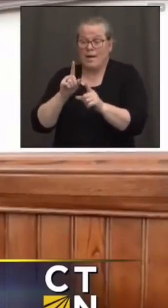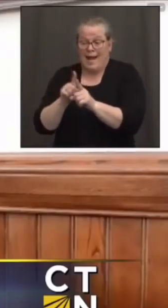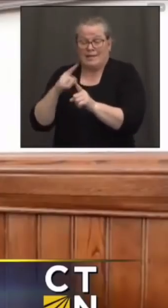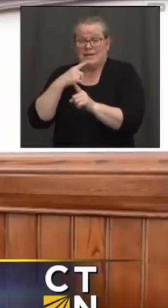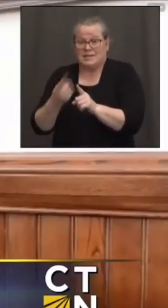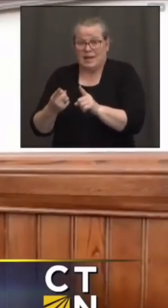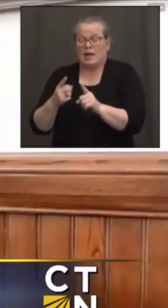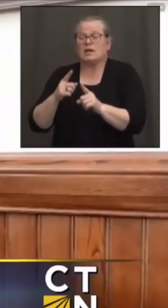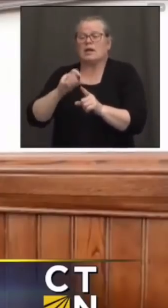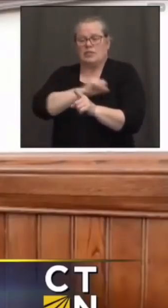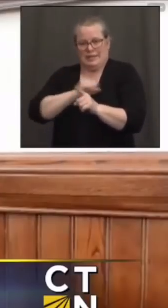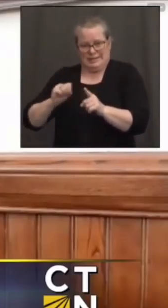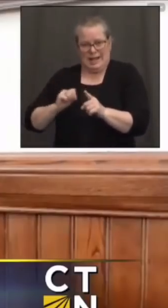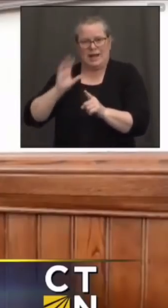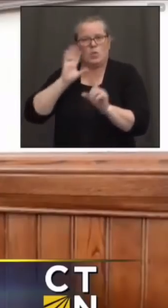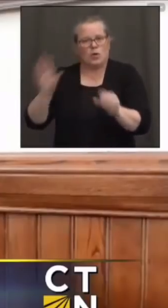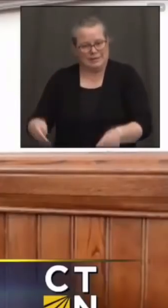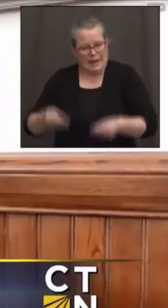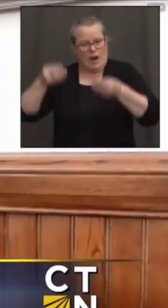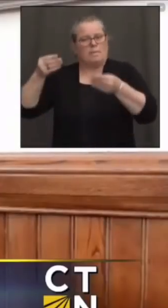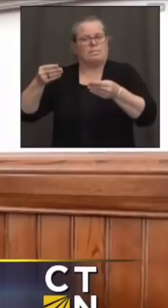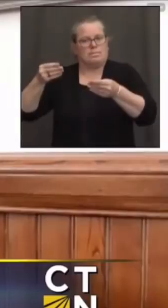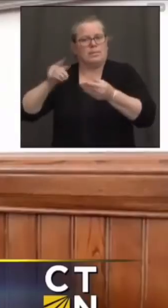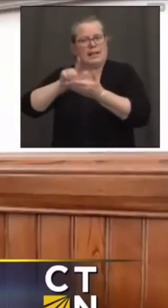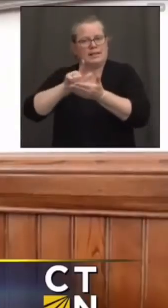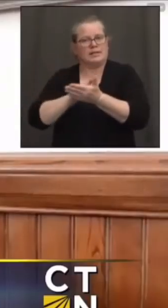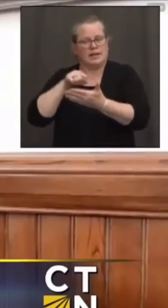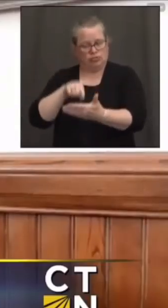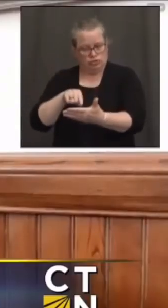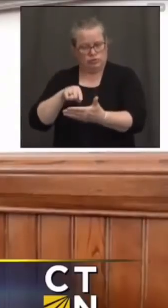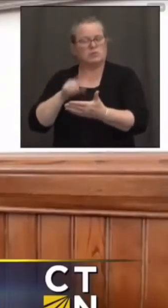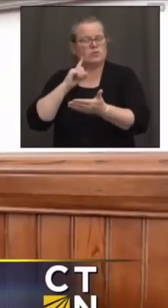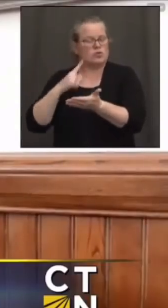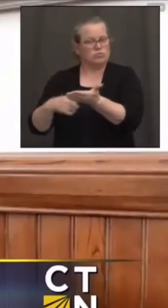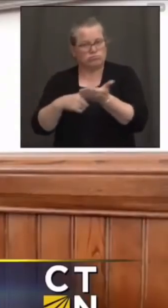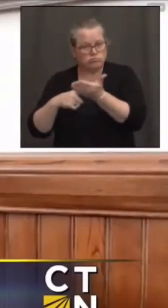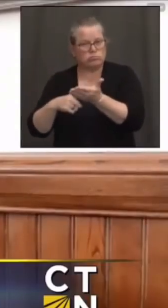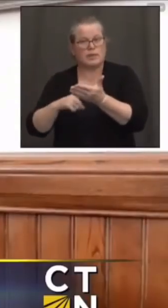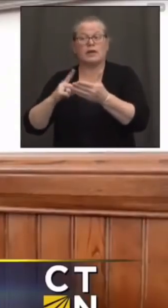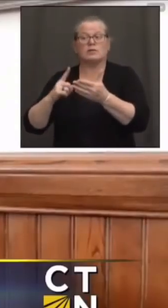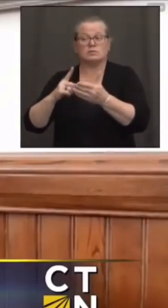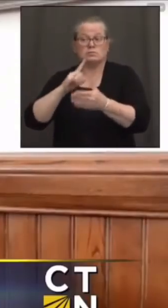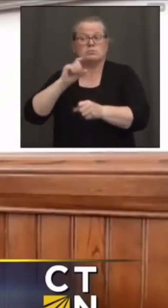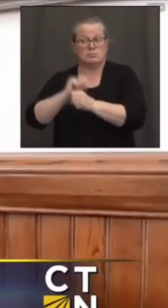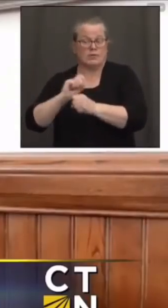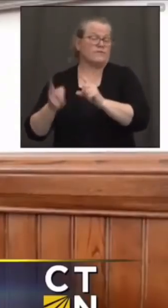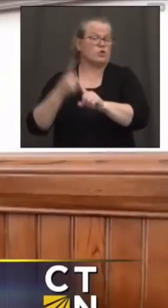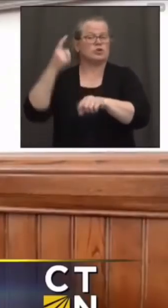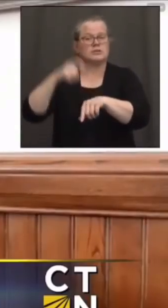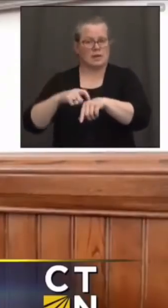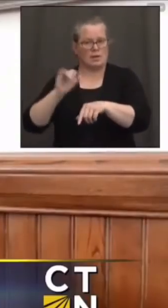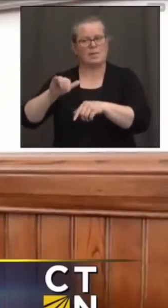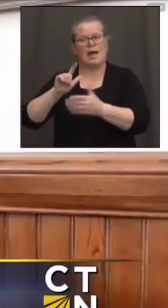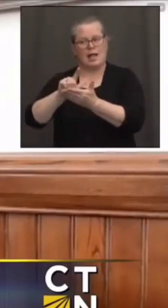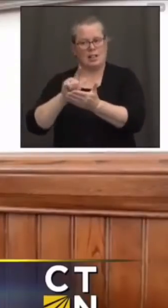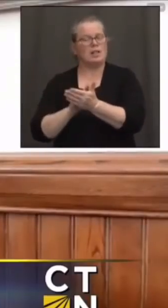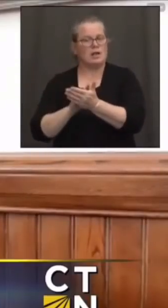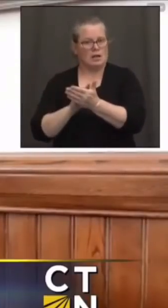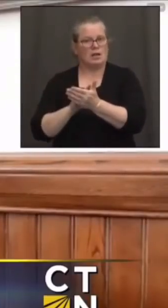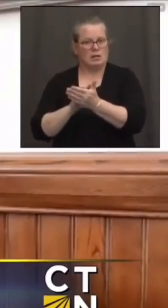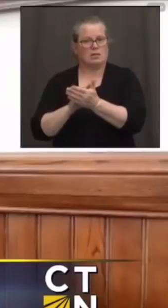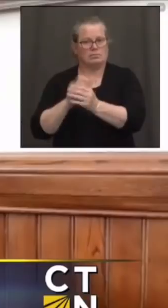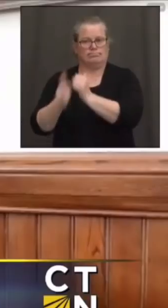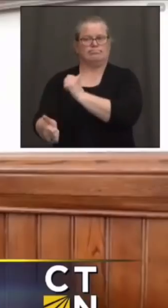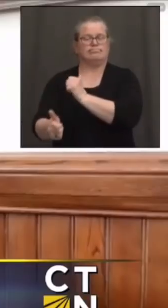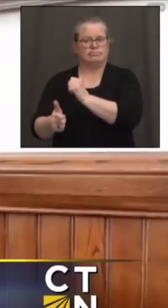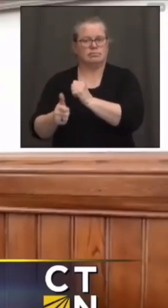up by the Senate will truly, for the first time, have this industry to be truly legalized within the state. Okay, maybe we can